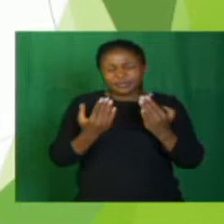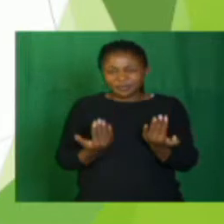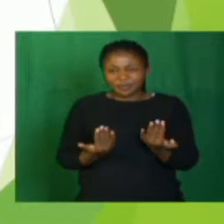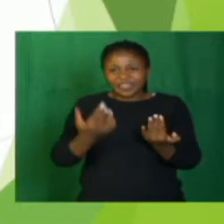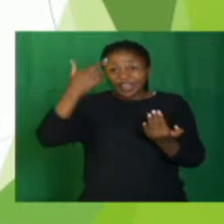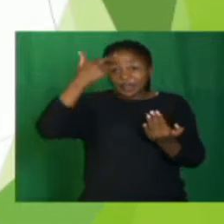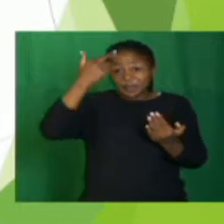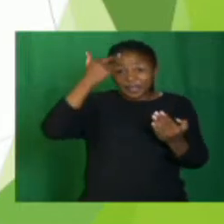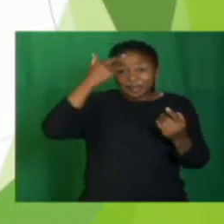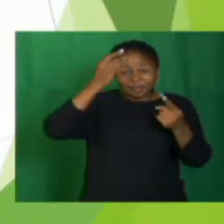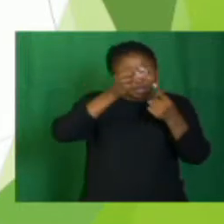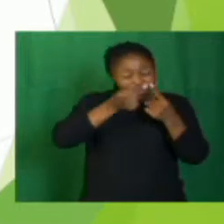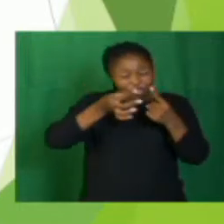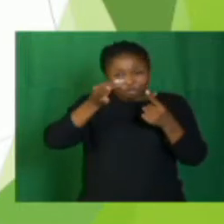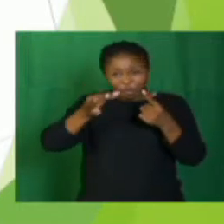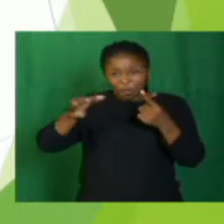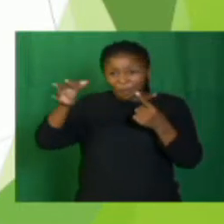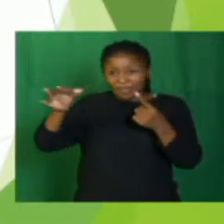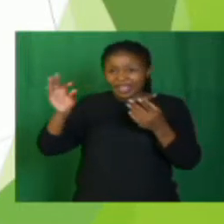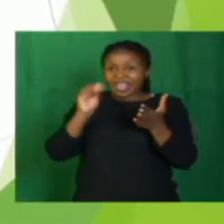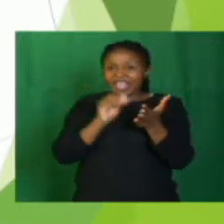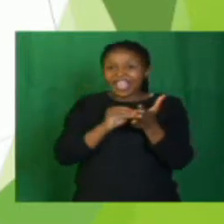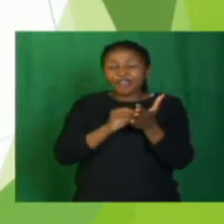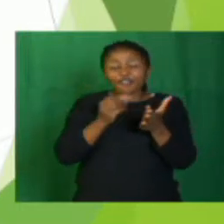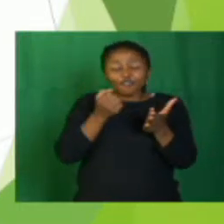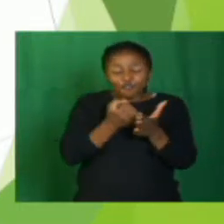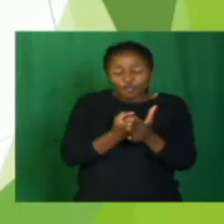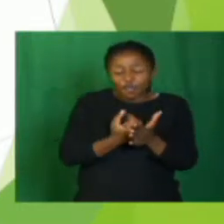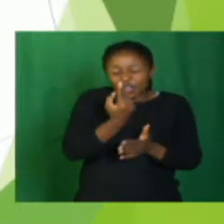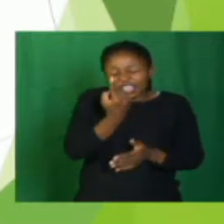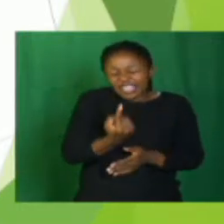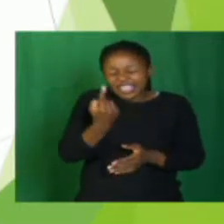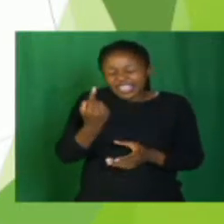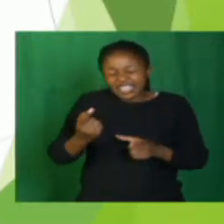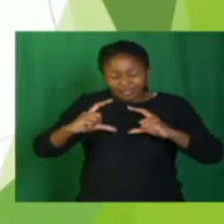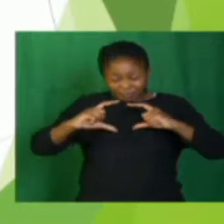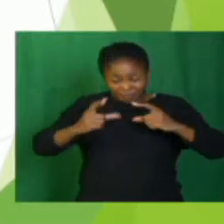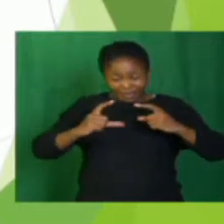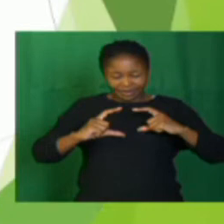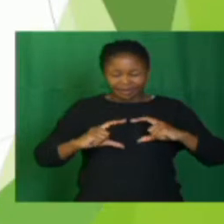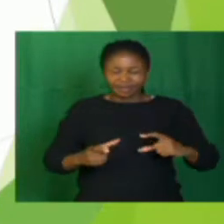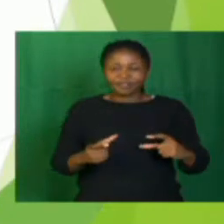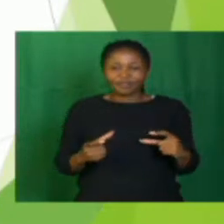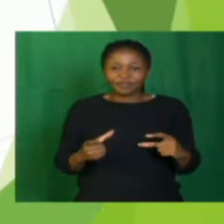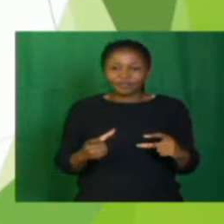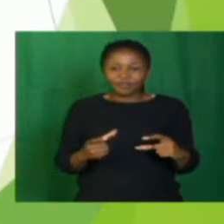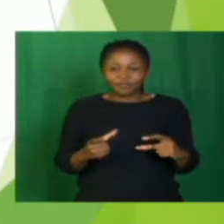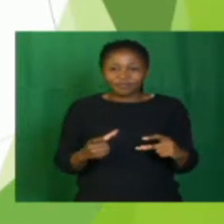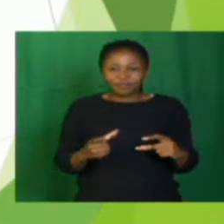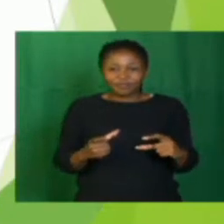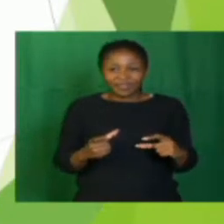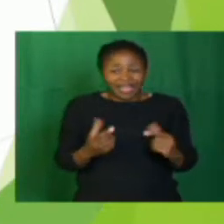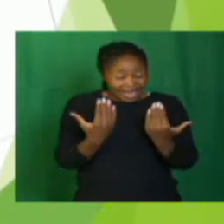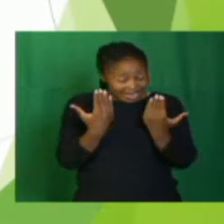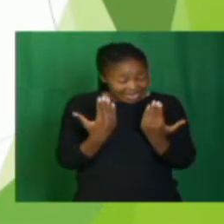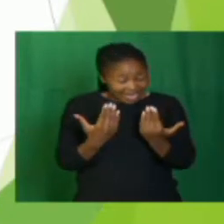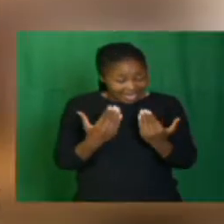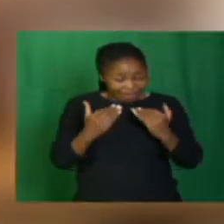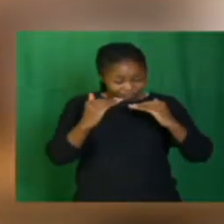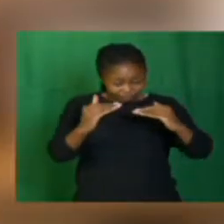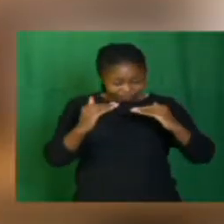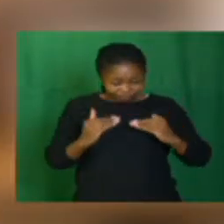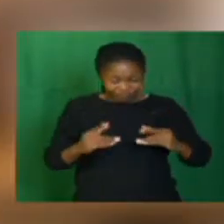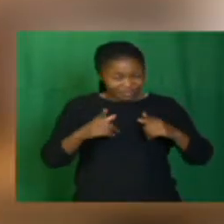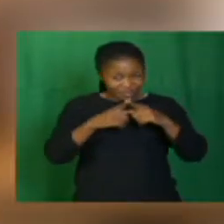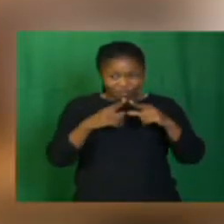your relevant justification and reasons. Now, dear learners, we come to the what? To the conclusion. Remember, we're